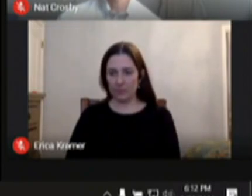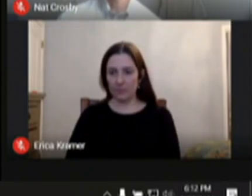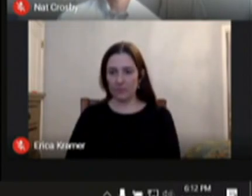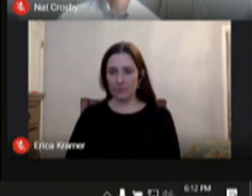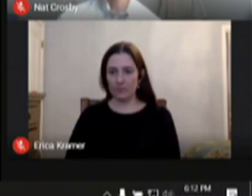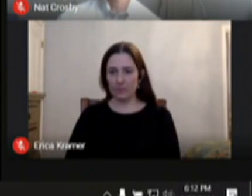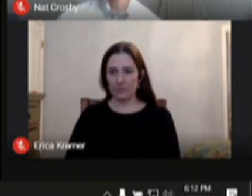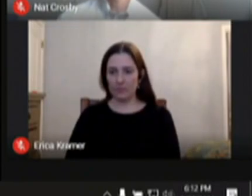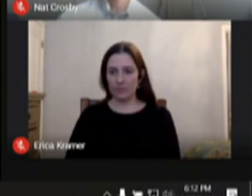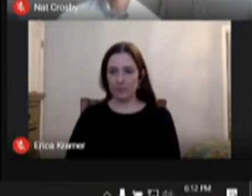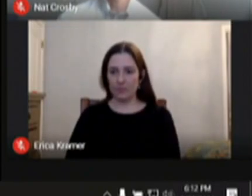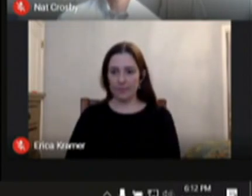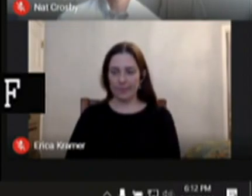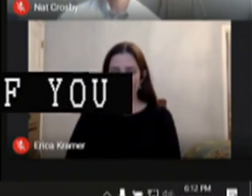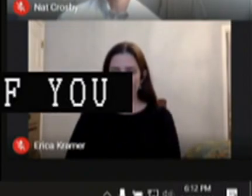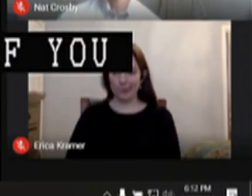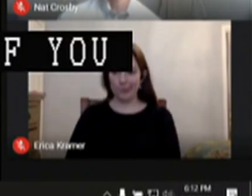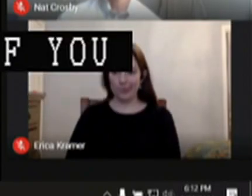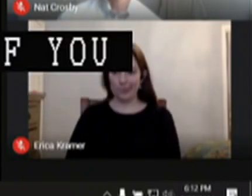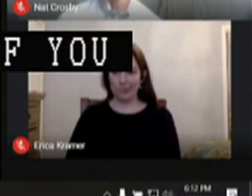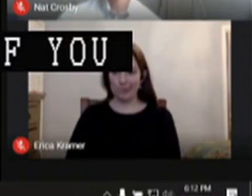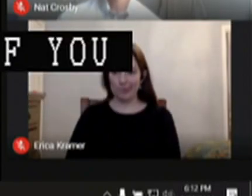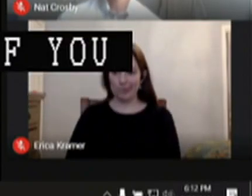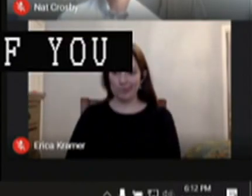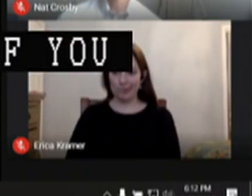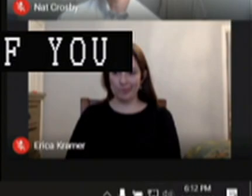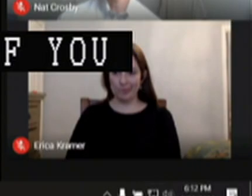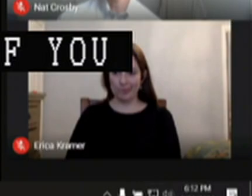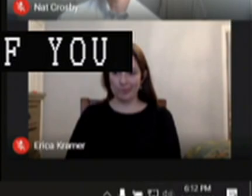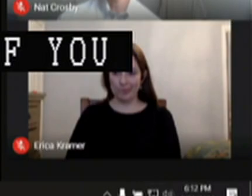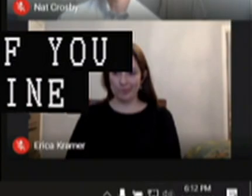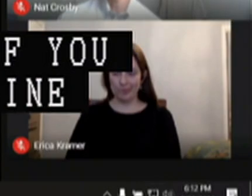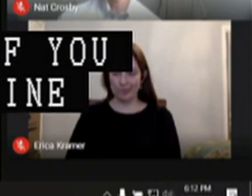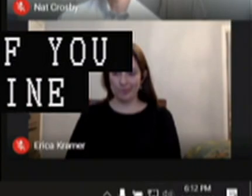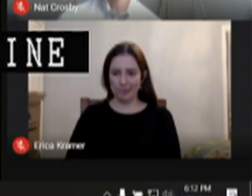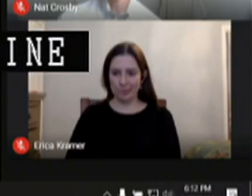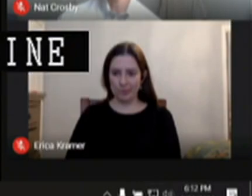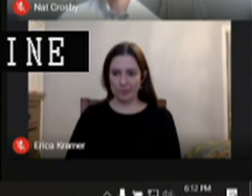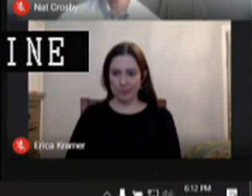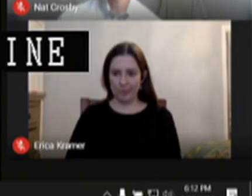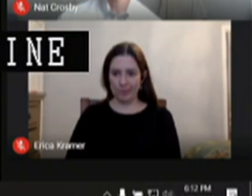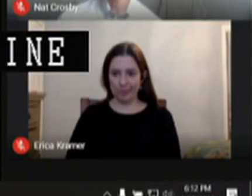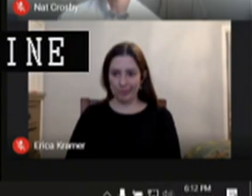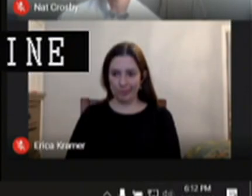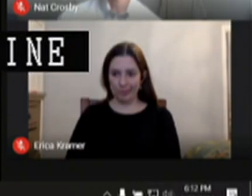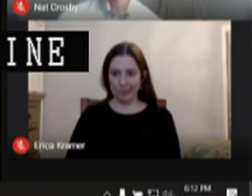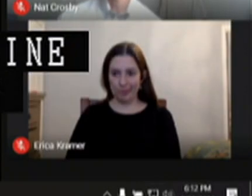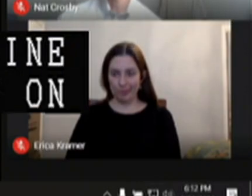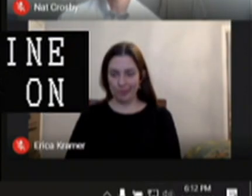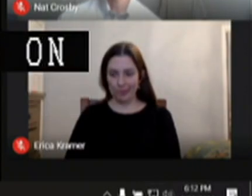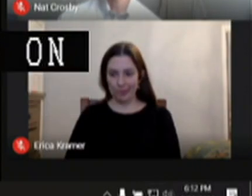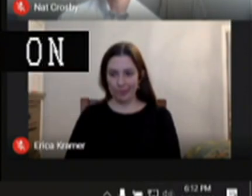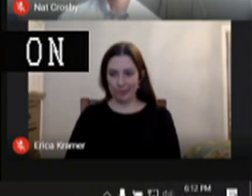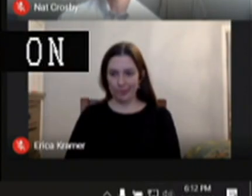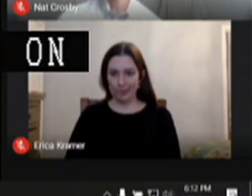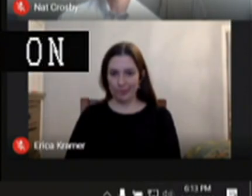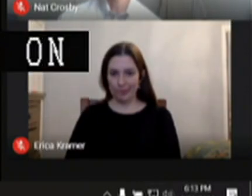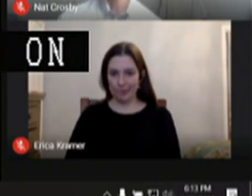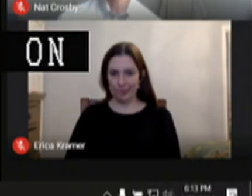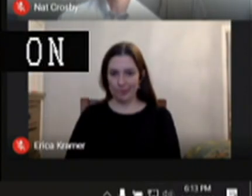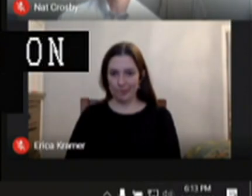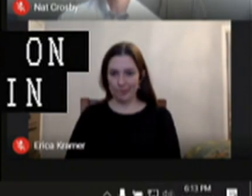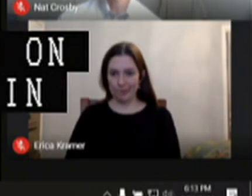are virtual, if you are online, not via the phone, if you're on video, we ask that you type into the